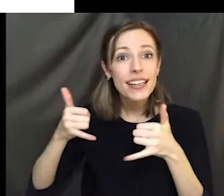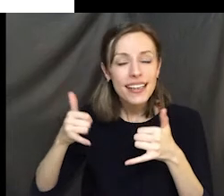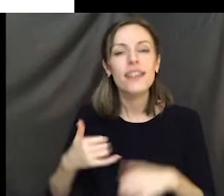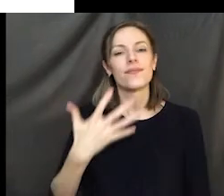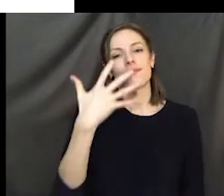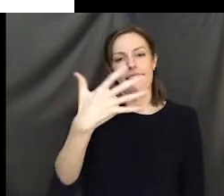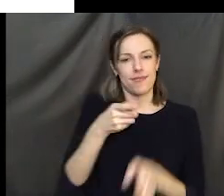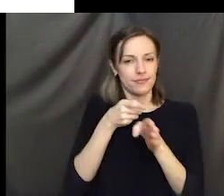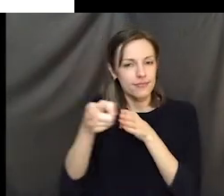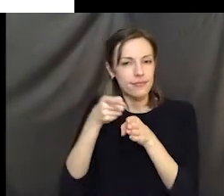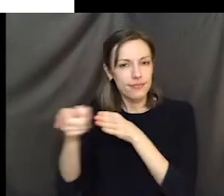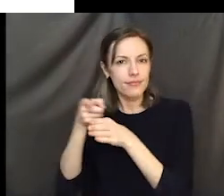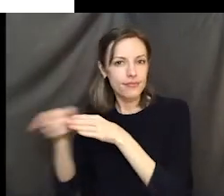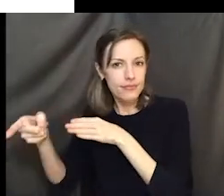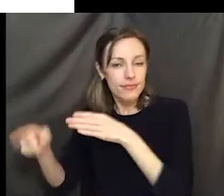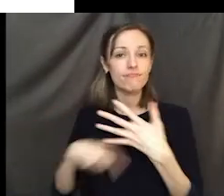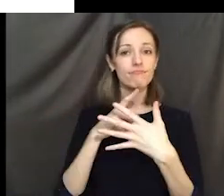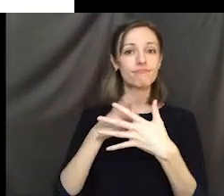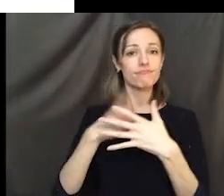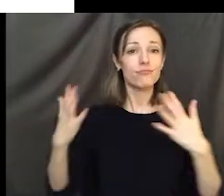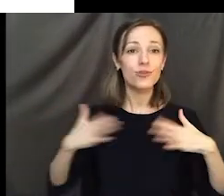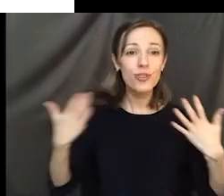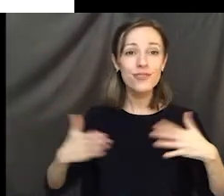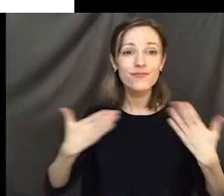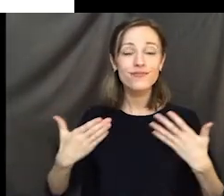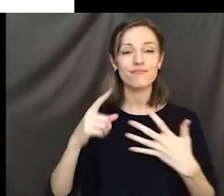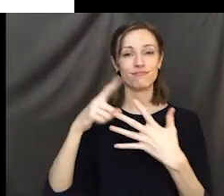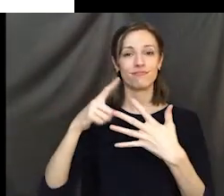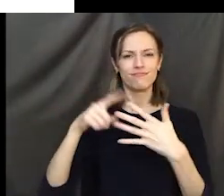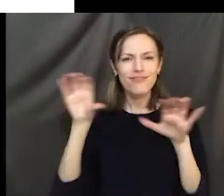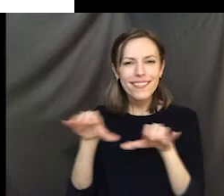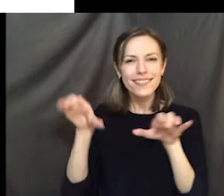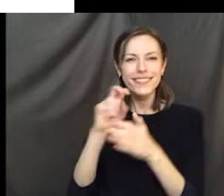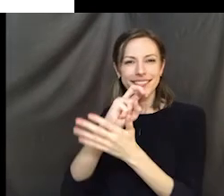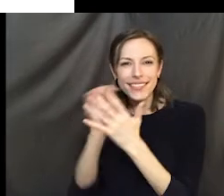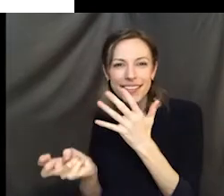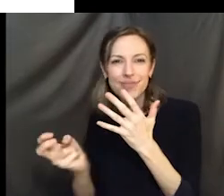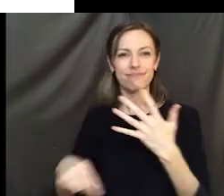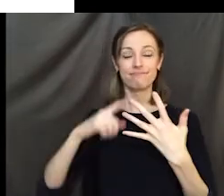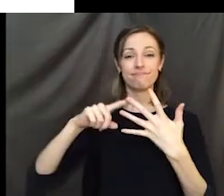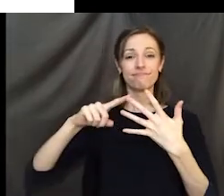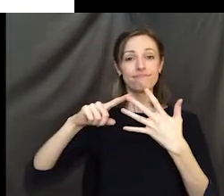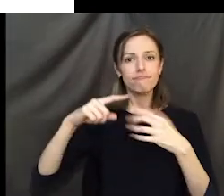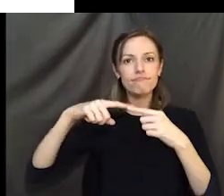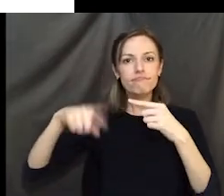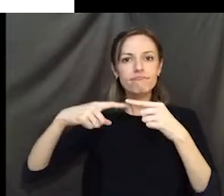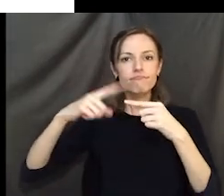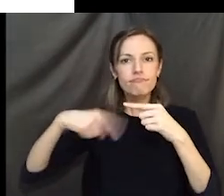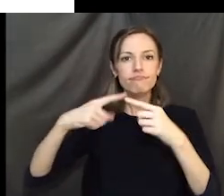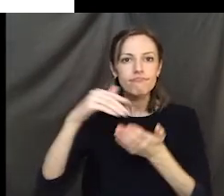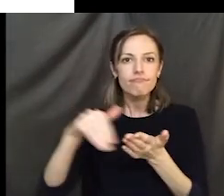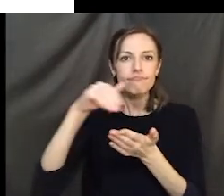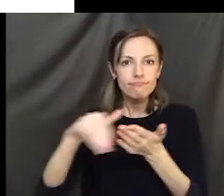actively engaging, iterative, meaningful, and socially interactive. All 5 are not necessary all the time, but a playful